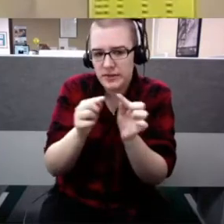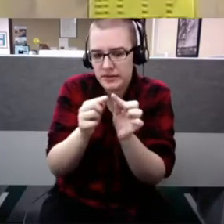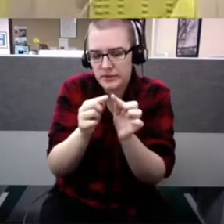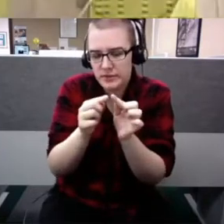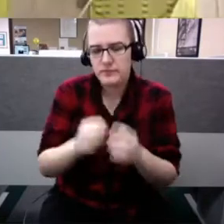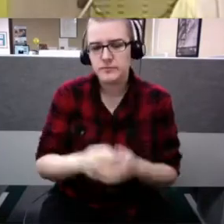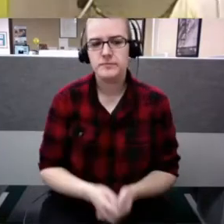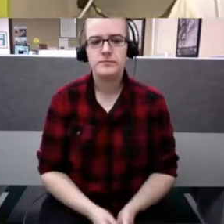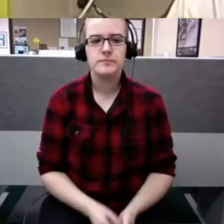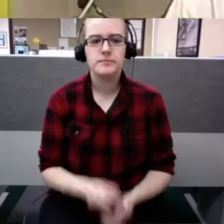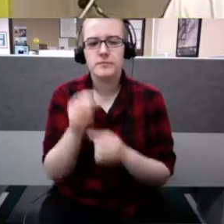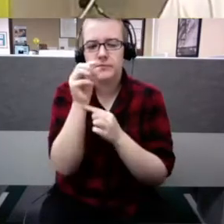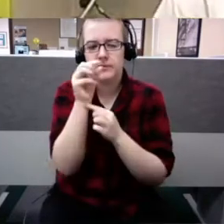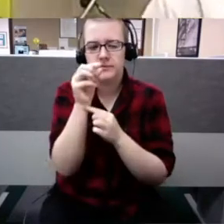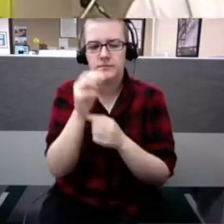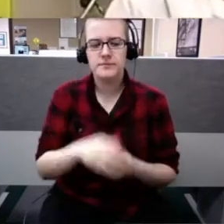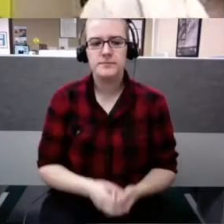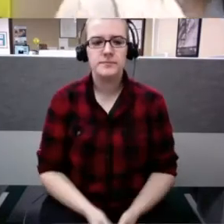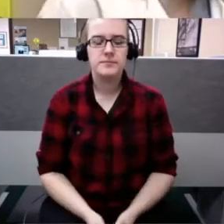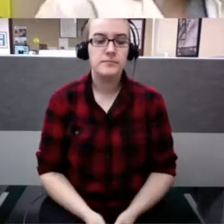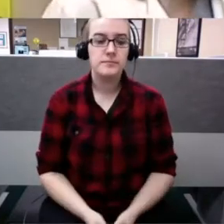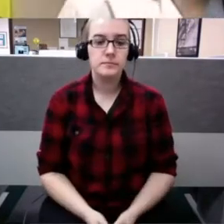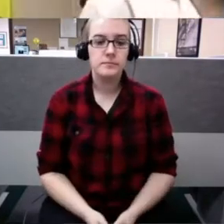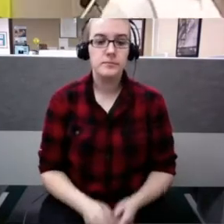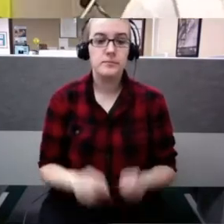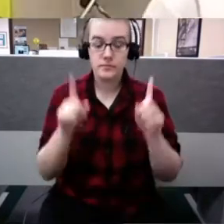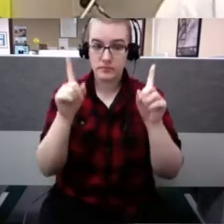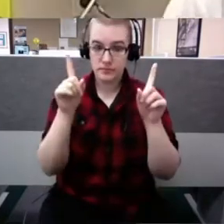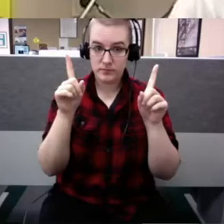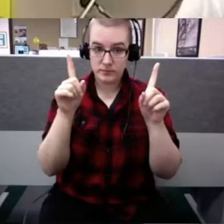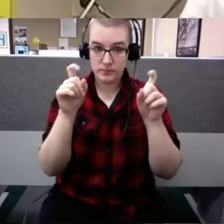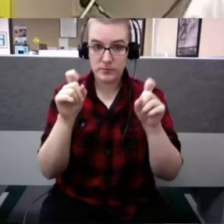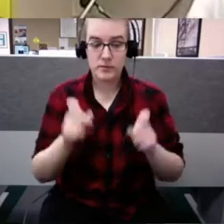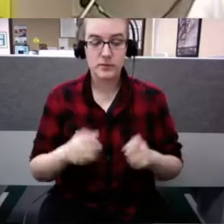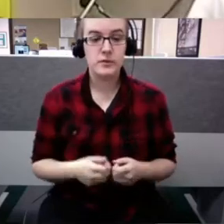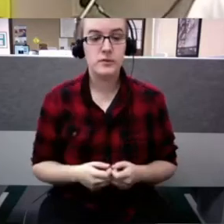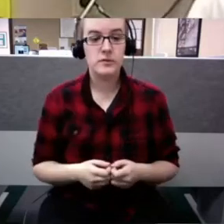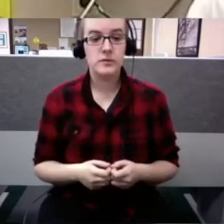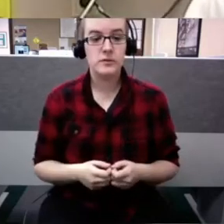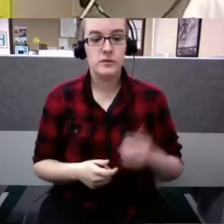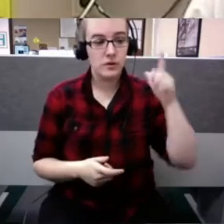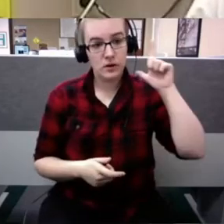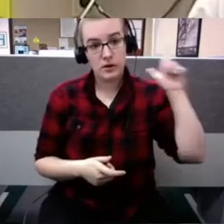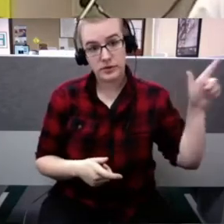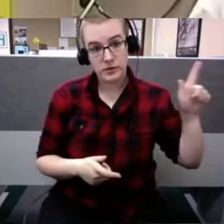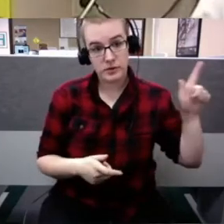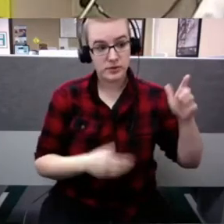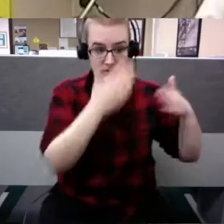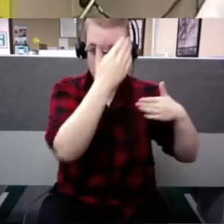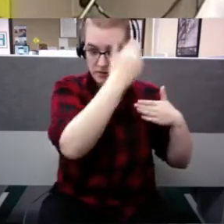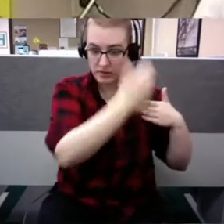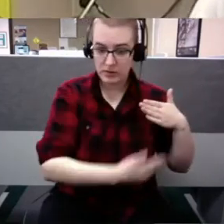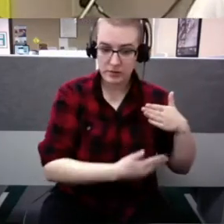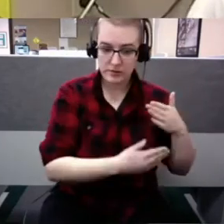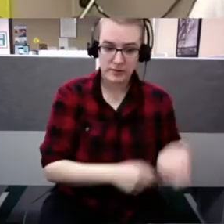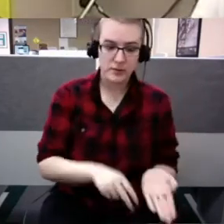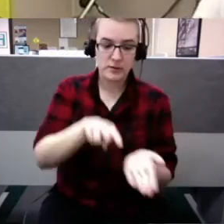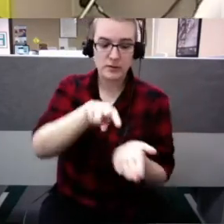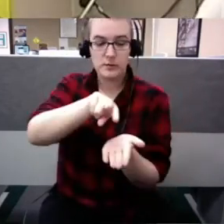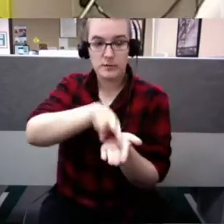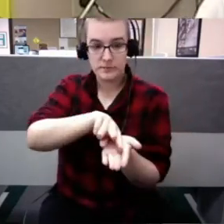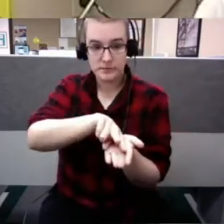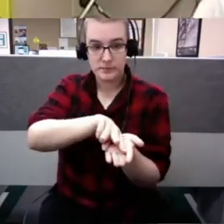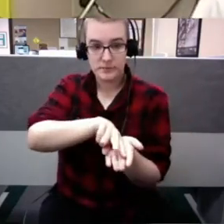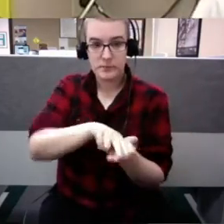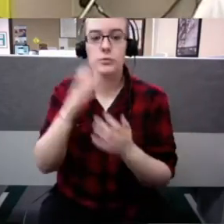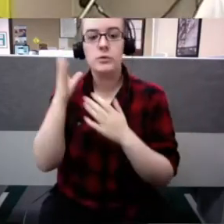tablet. During this procedure, you'll be lying on the left side, on a bed like this with your